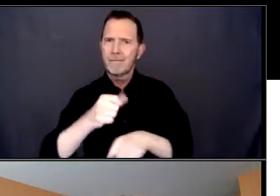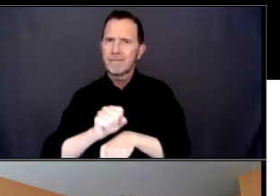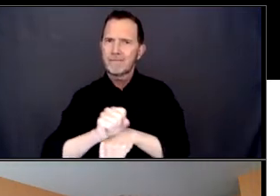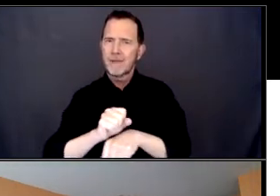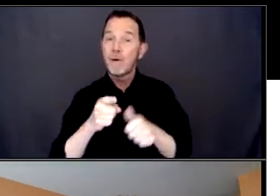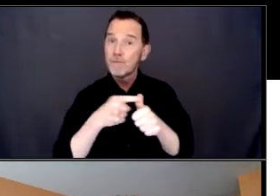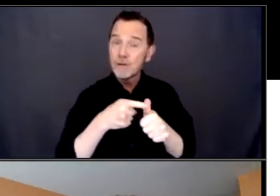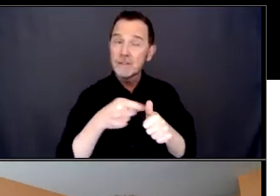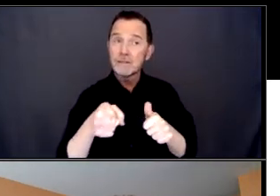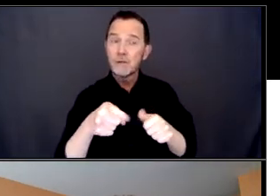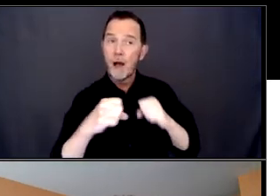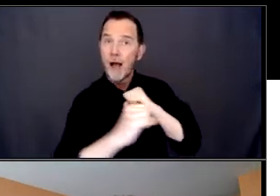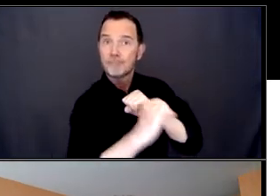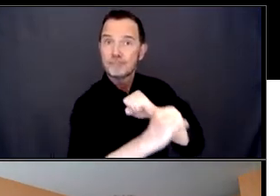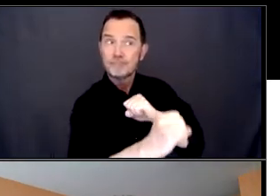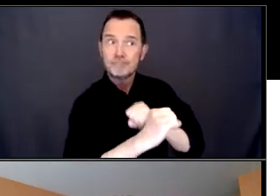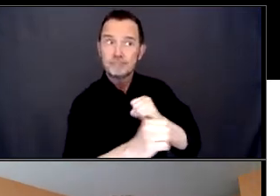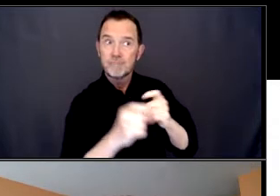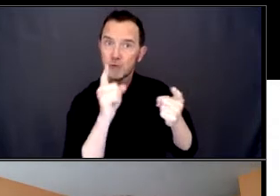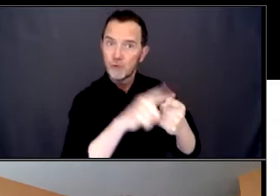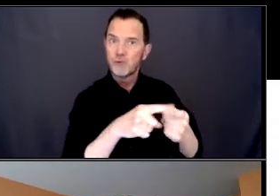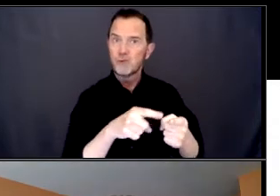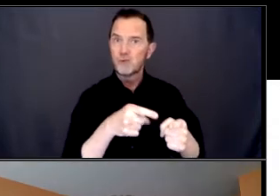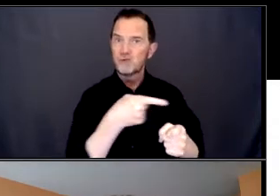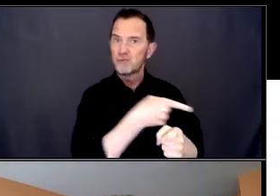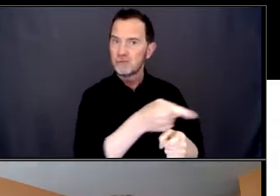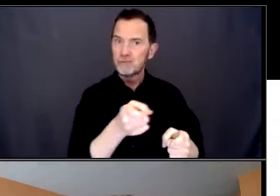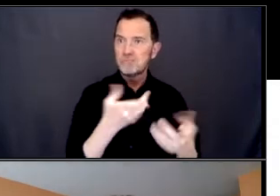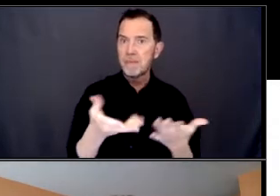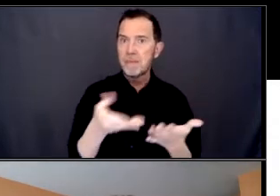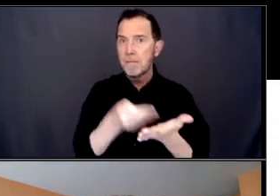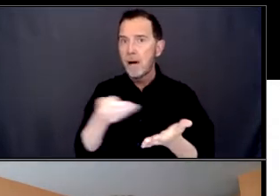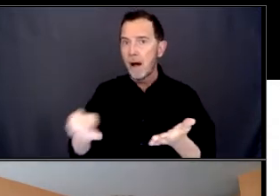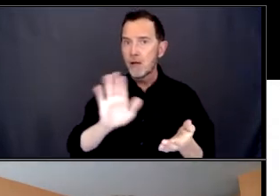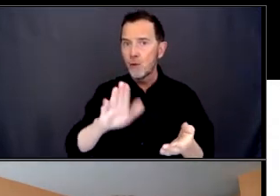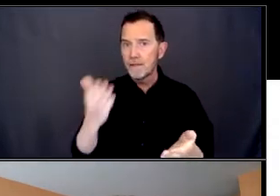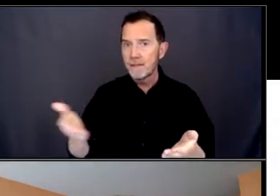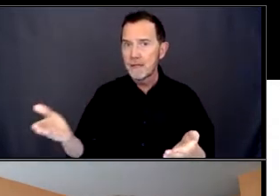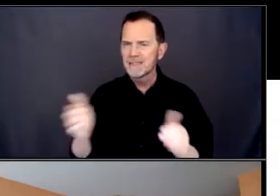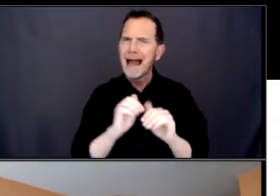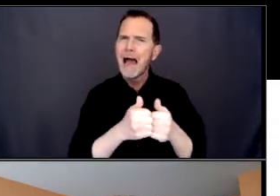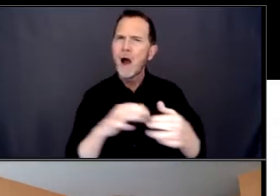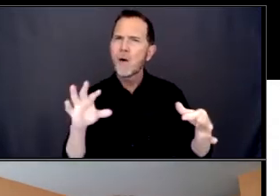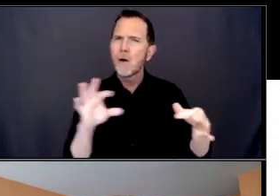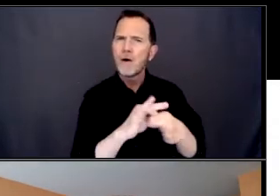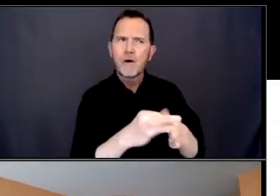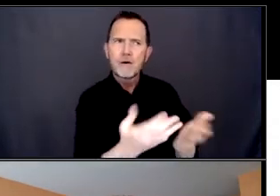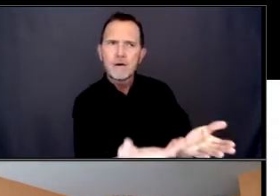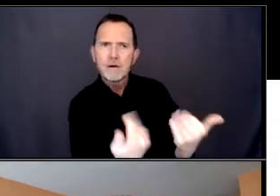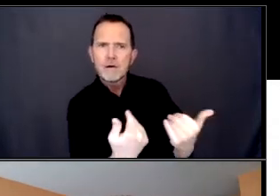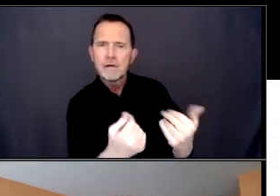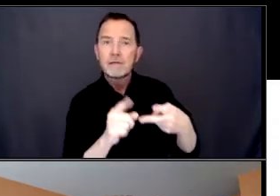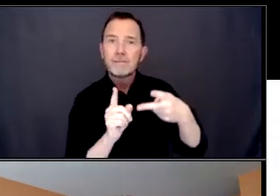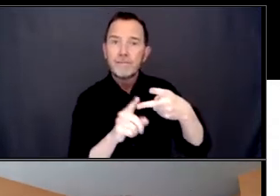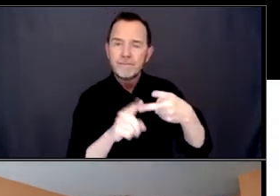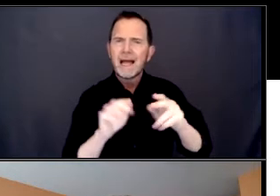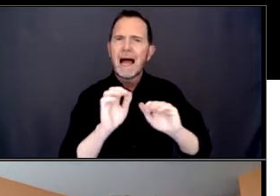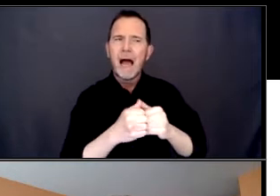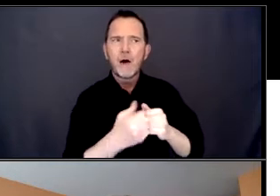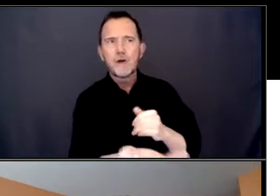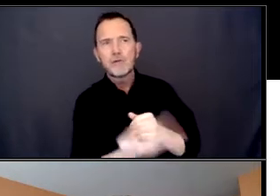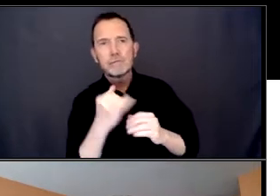and then as employees? And I'll ask Apoorva to start, because Marriott's doing some pretty cool stuff around